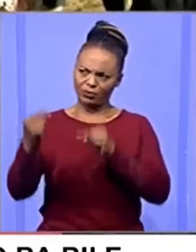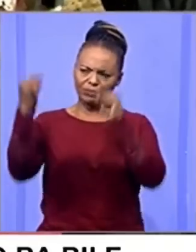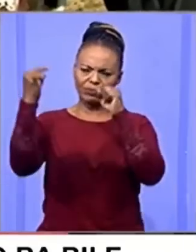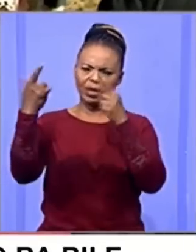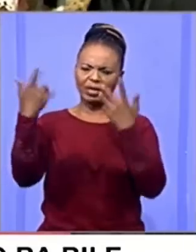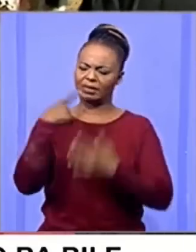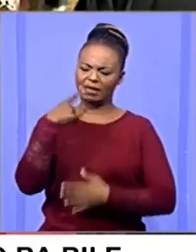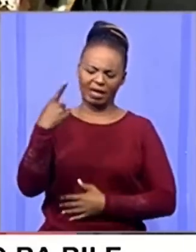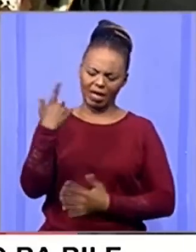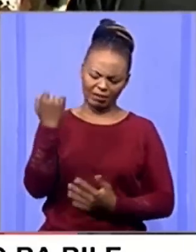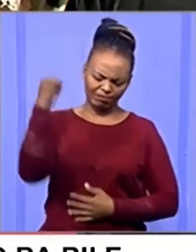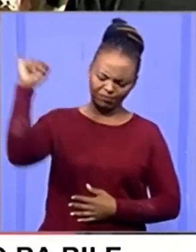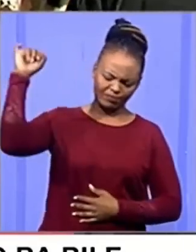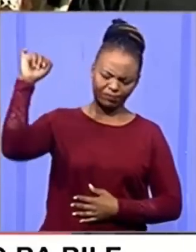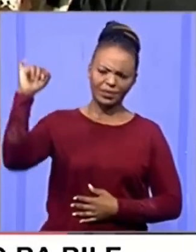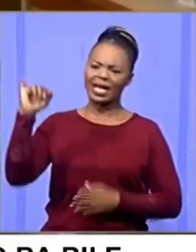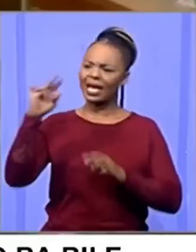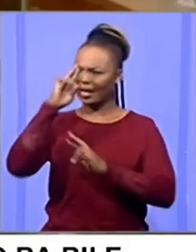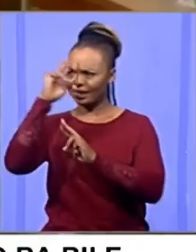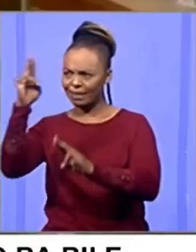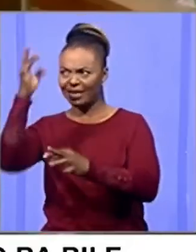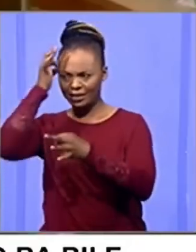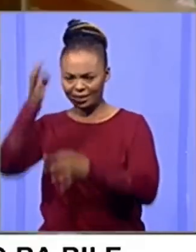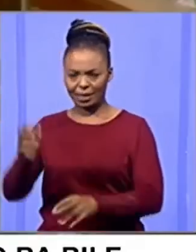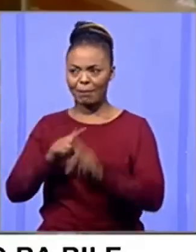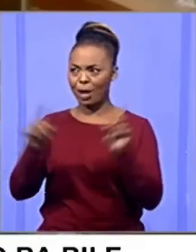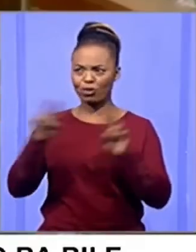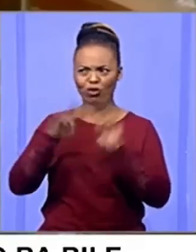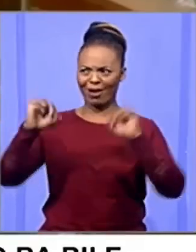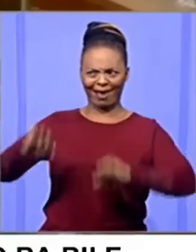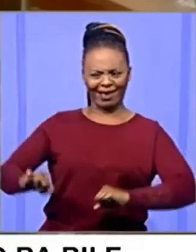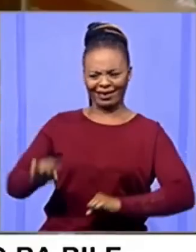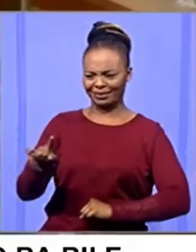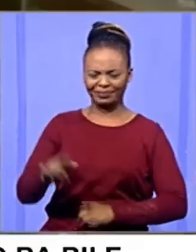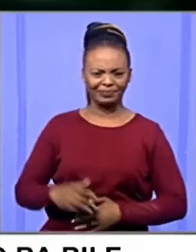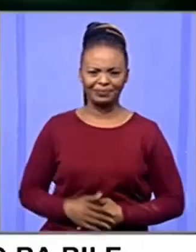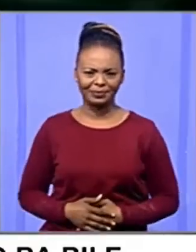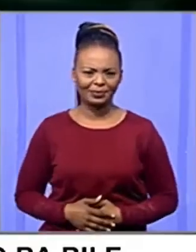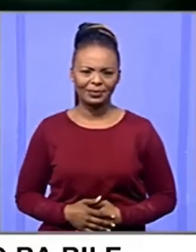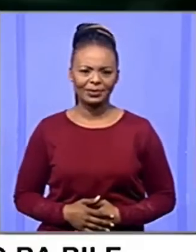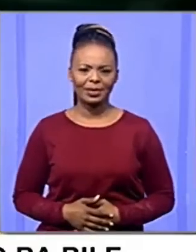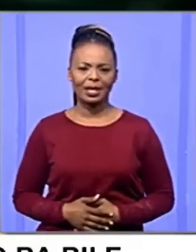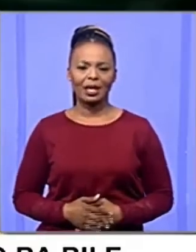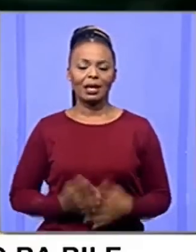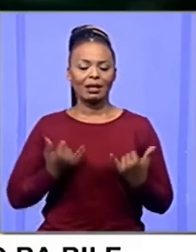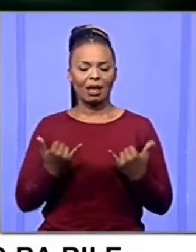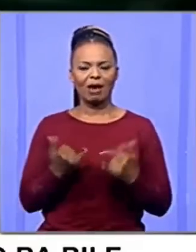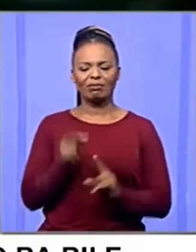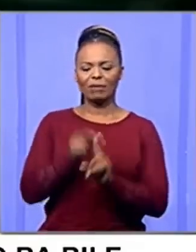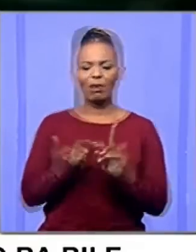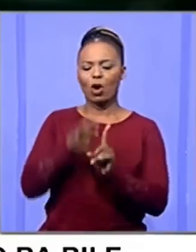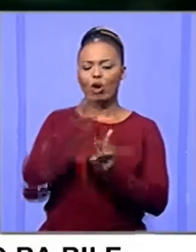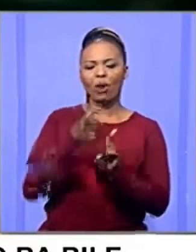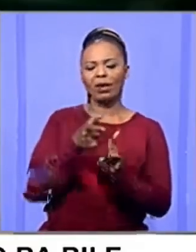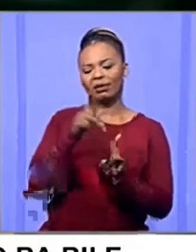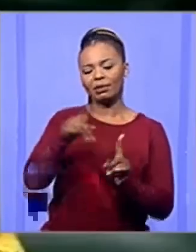court, but we don't agree with it. Advocate Mkhwebane ha fumaneha o ka fana ka lehlakore la hae la